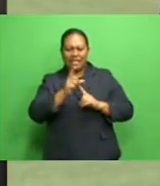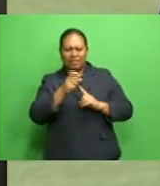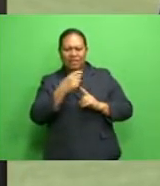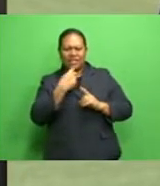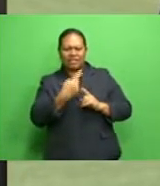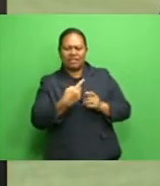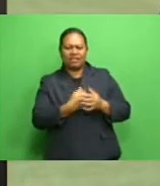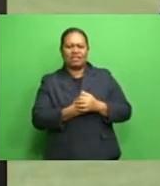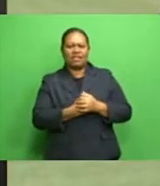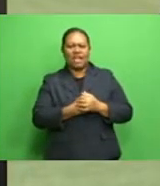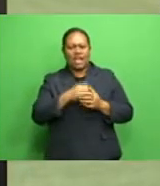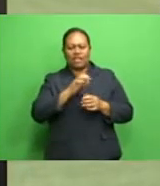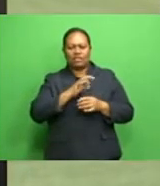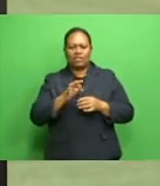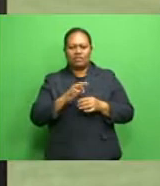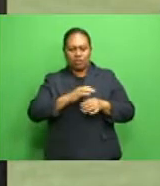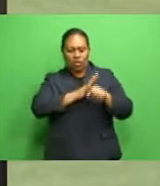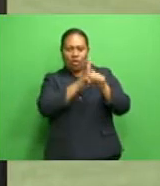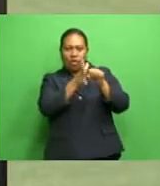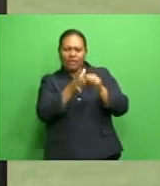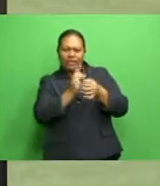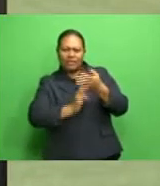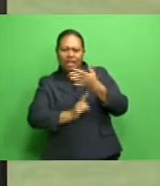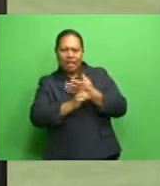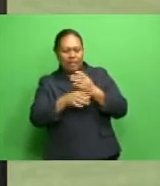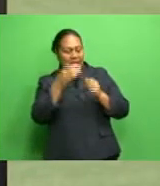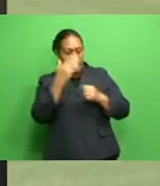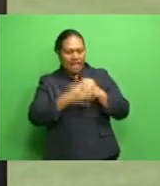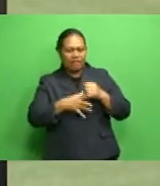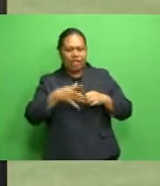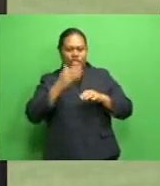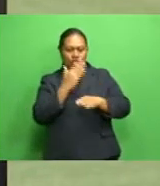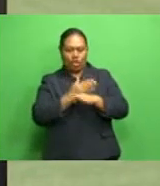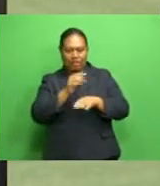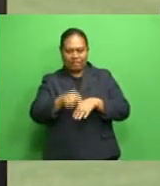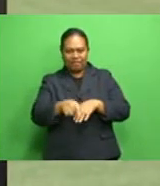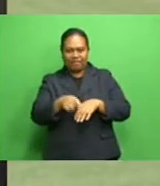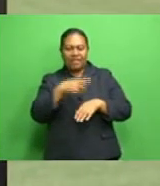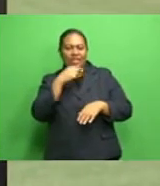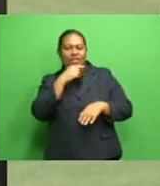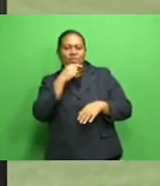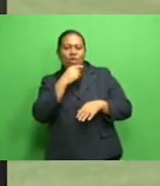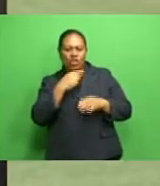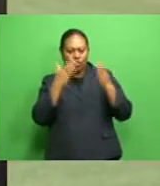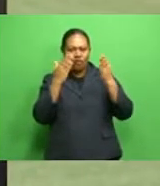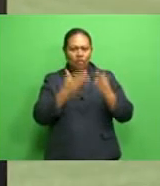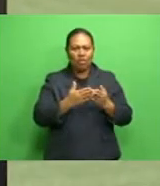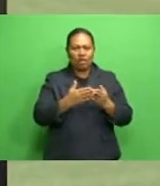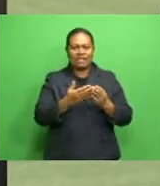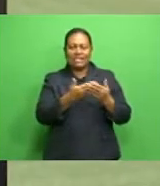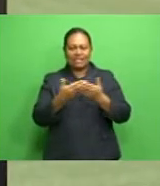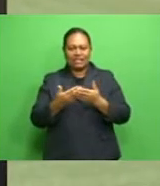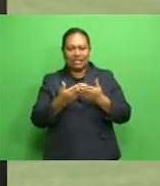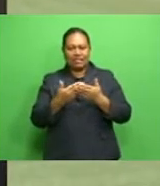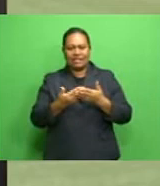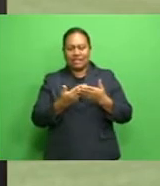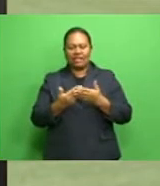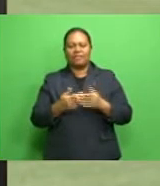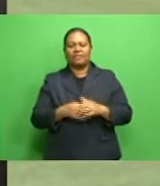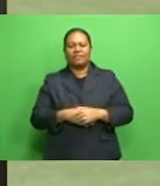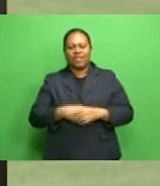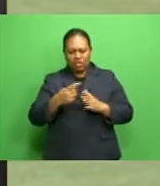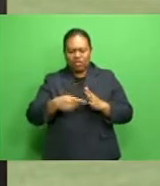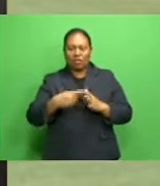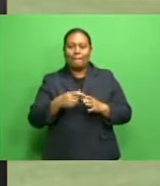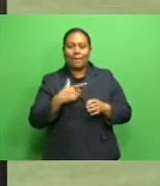competition, which was halted by COVID-19, has not deterred the team captain from shifting his focus onto his studies. Since the season was